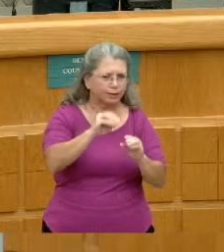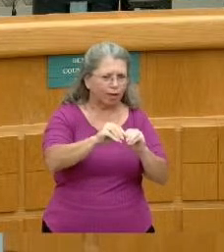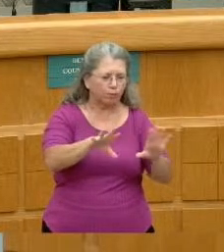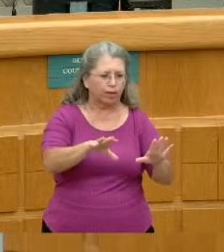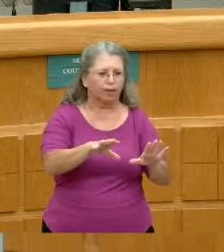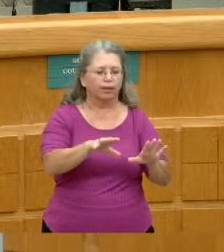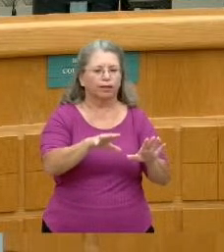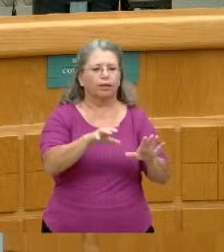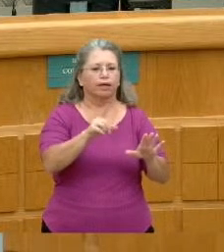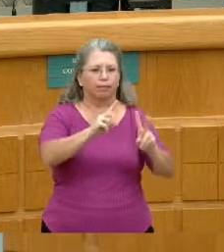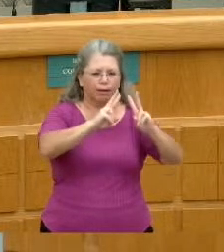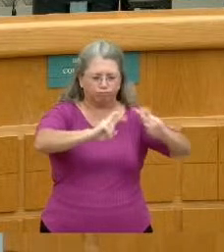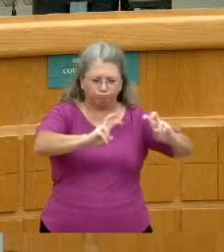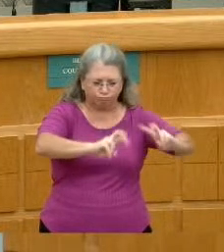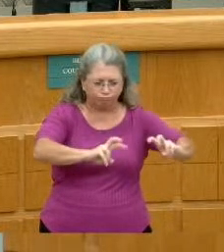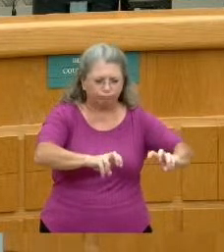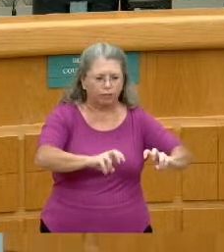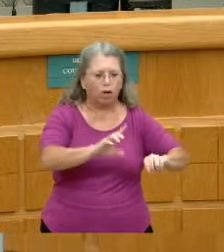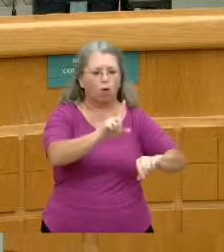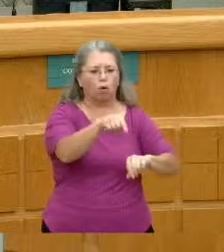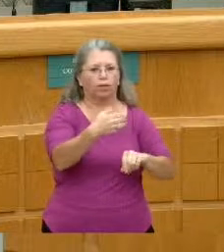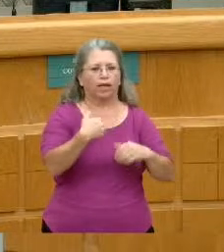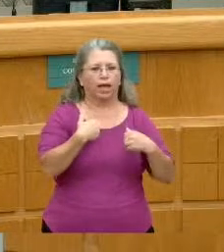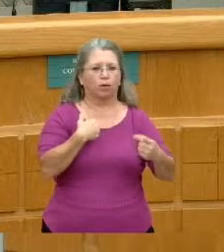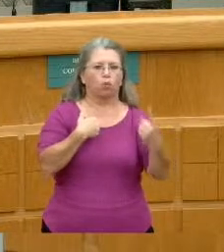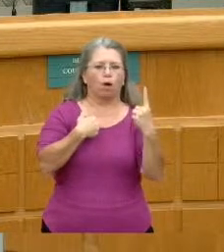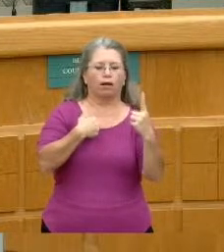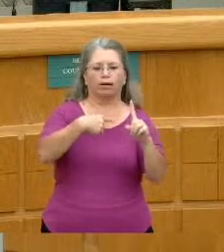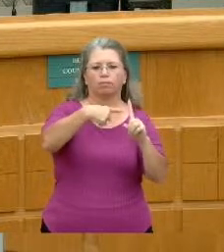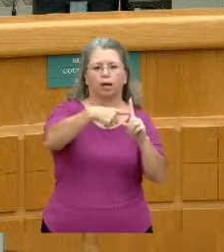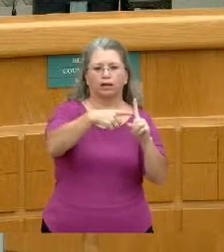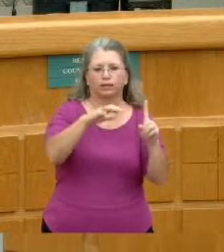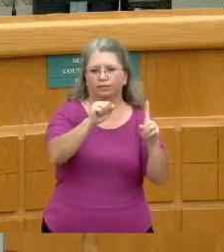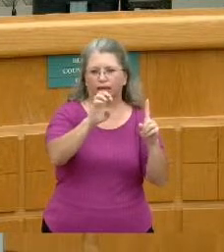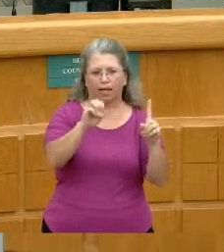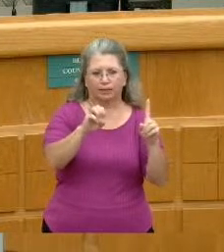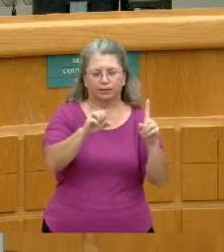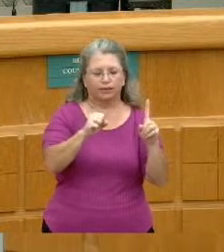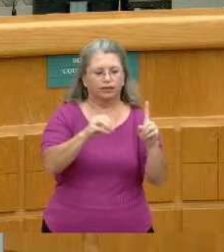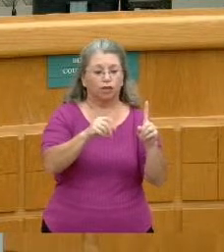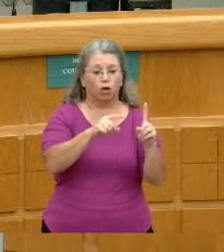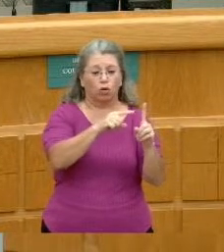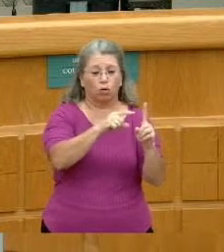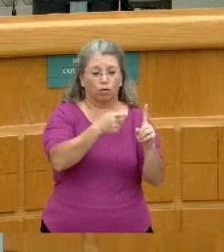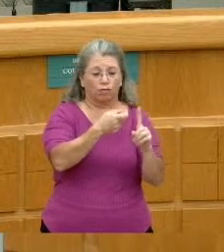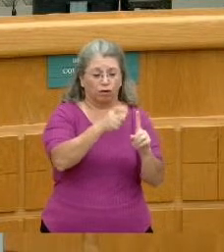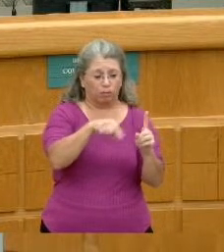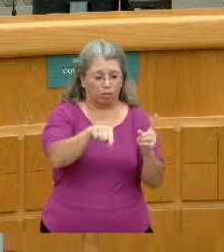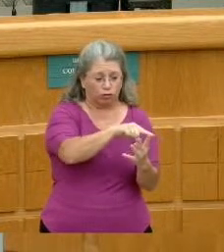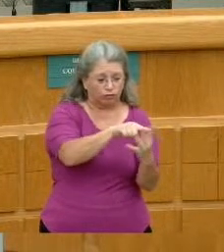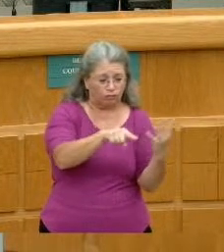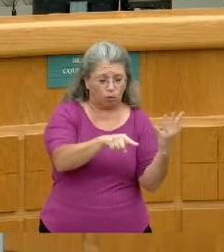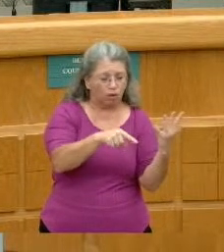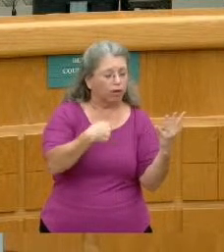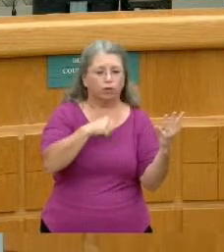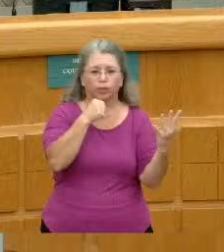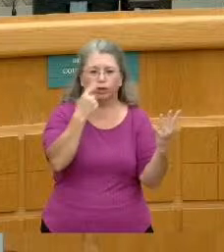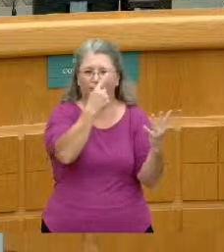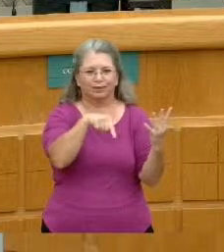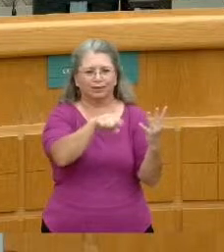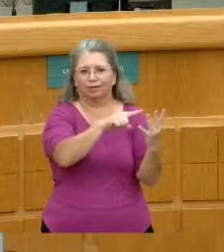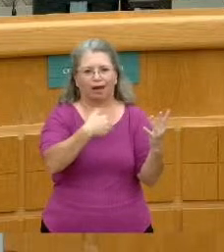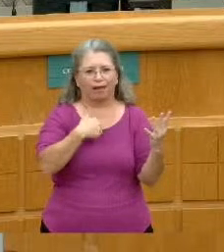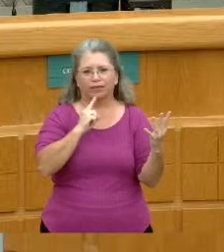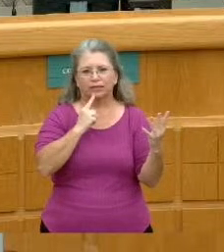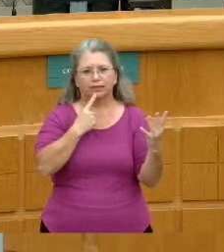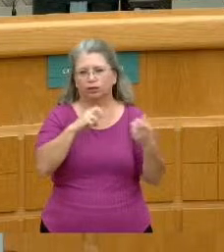only had 1 positive case. And so we're not considering those 4 centers to have a significant problem. And